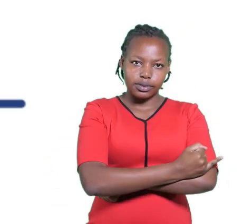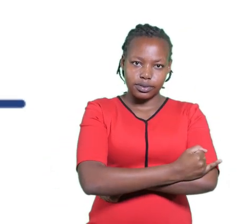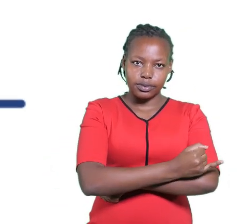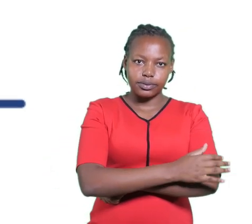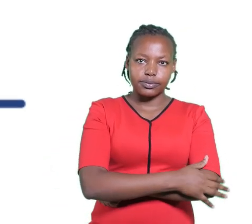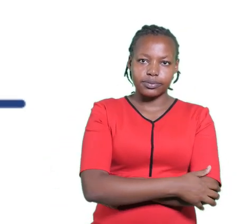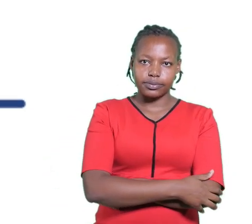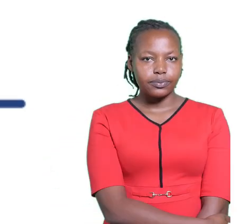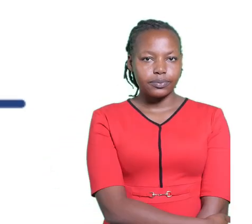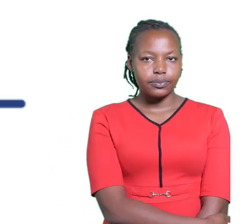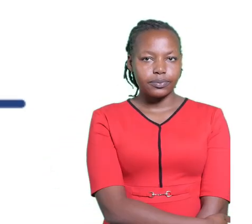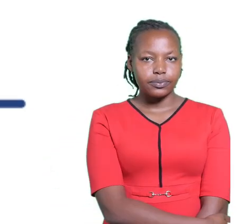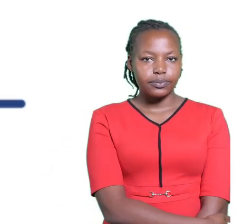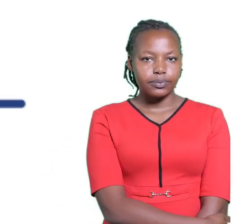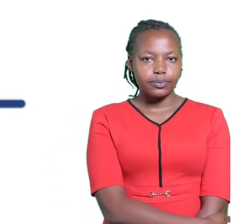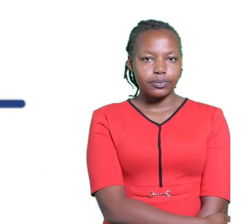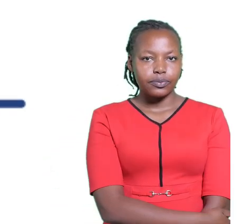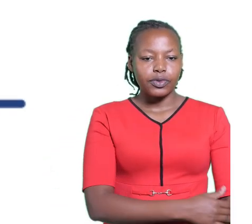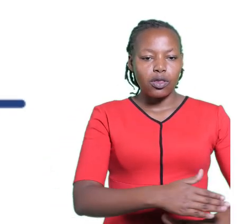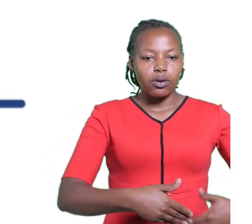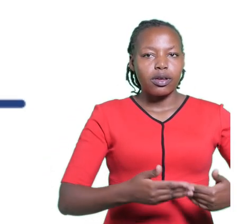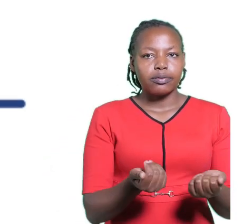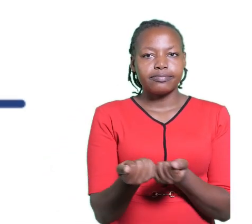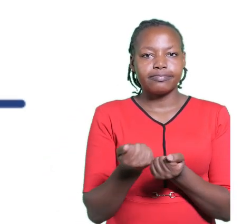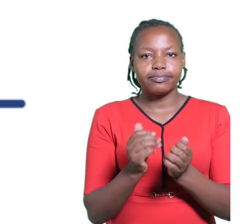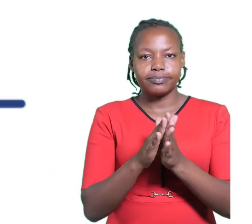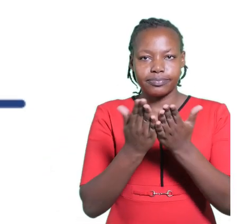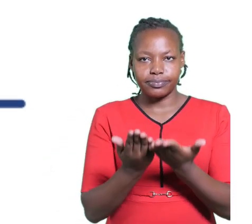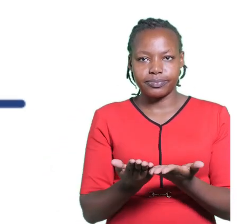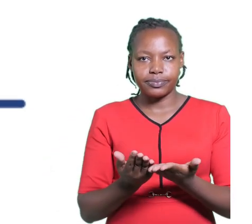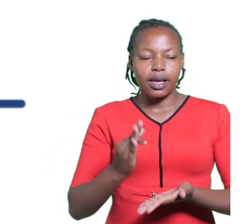by paying 1,175 shillings